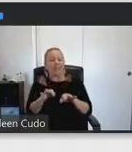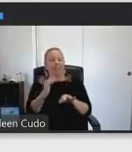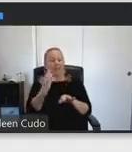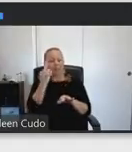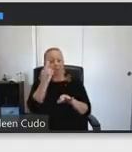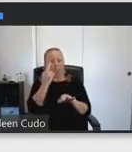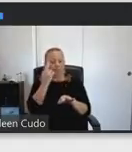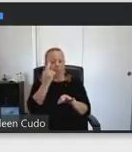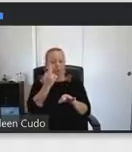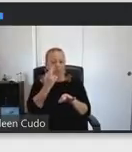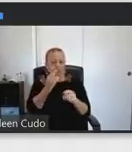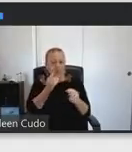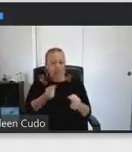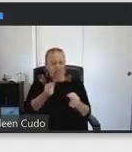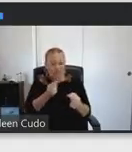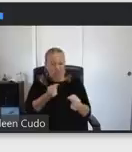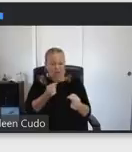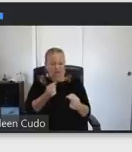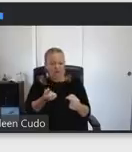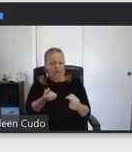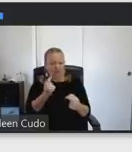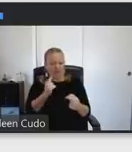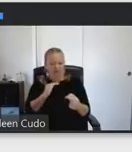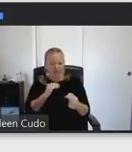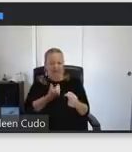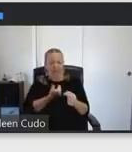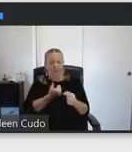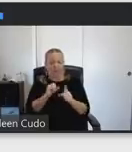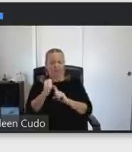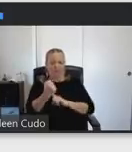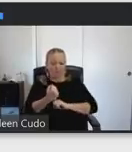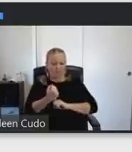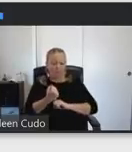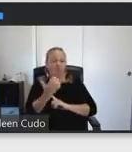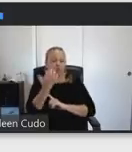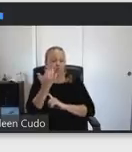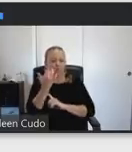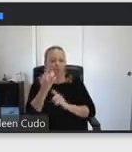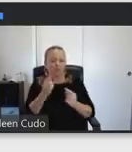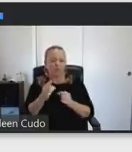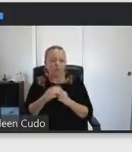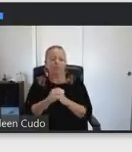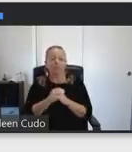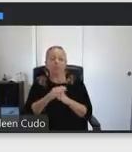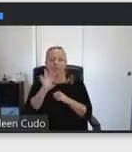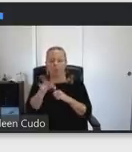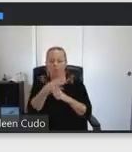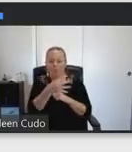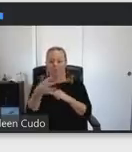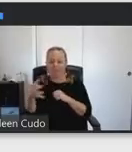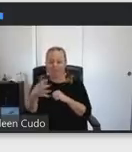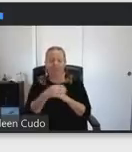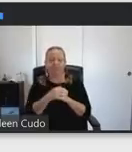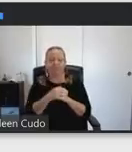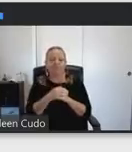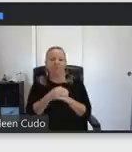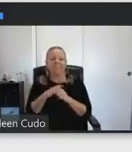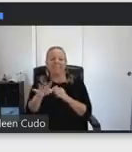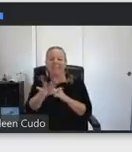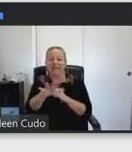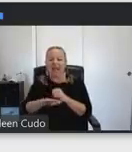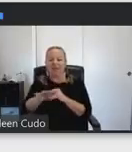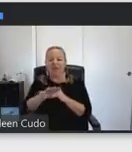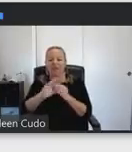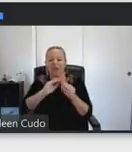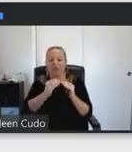that you understand the same kind of environment that we are working in. So I added this graph to the bottom. It is the average number of days it